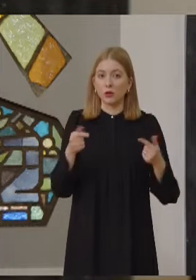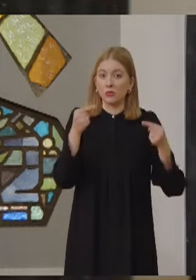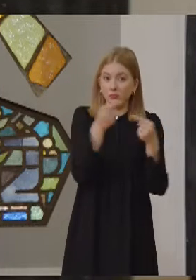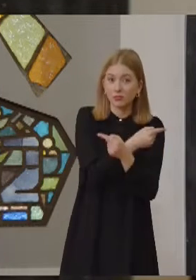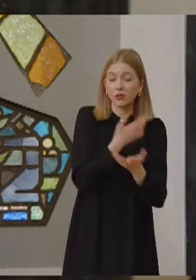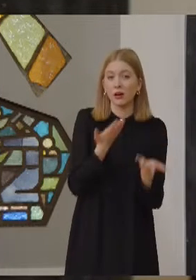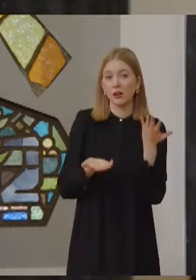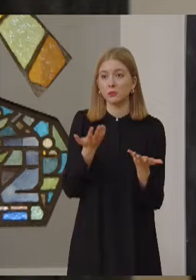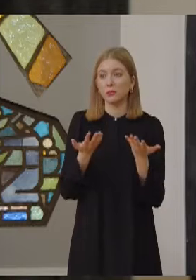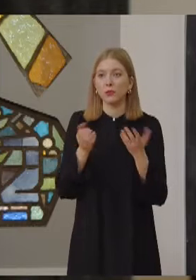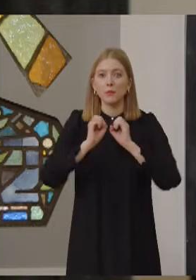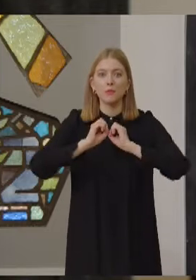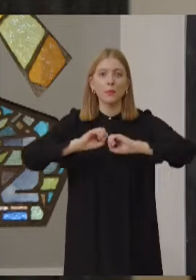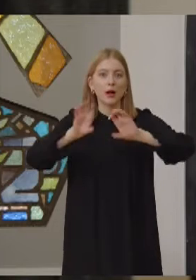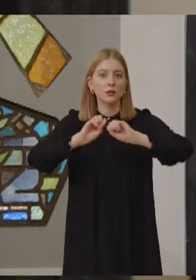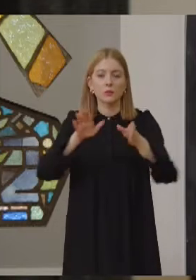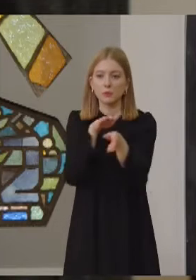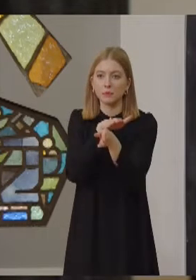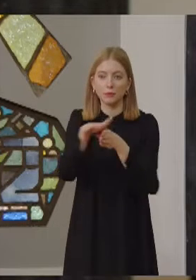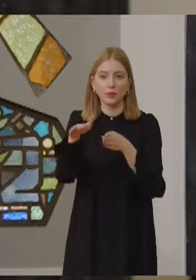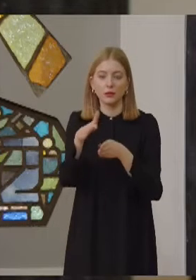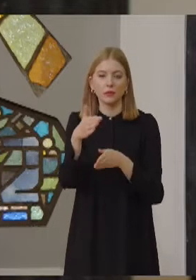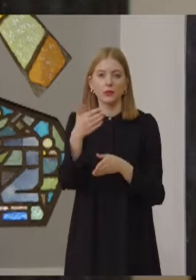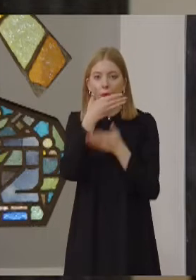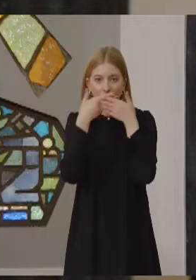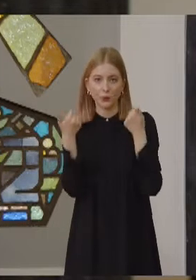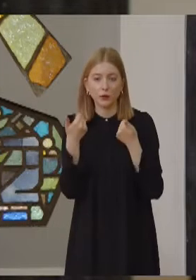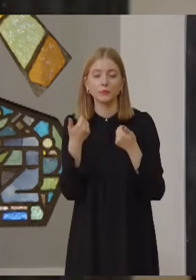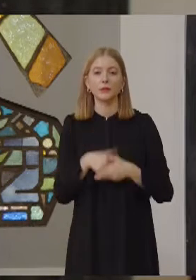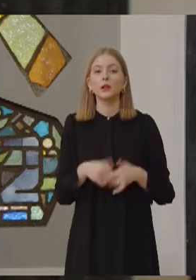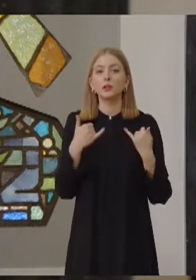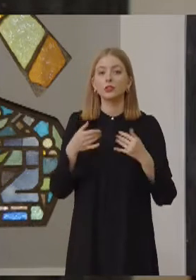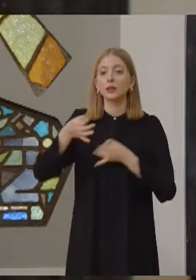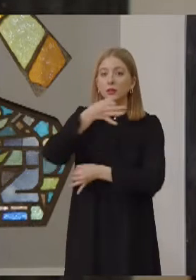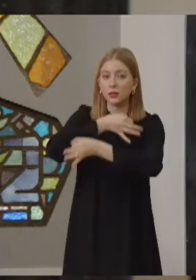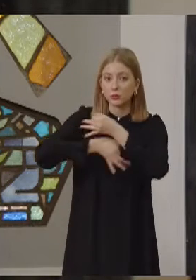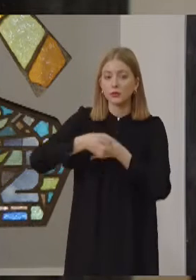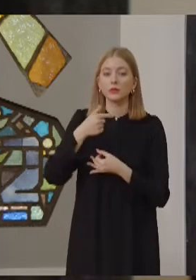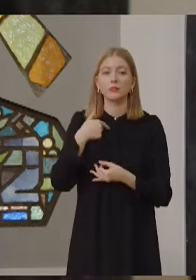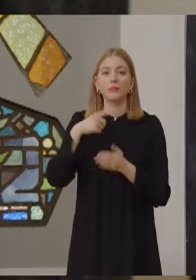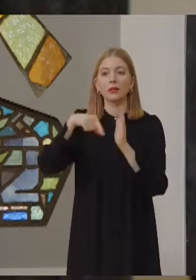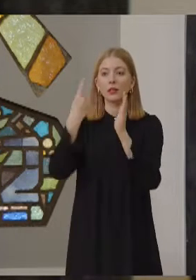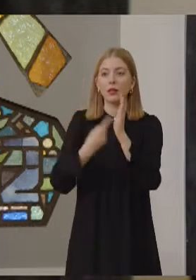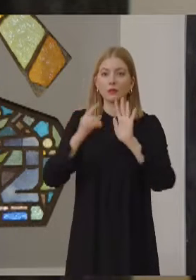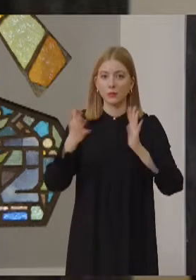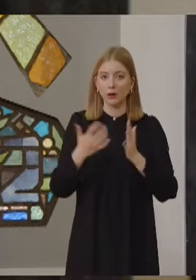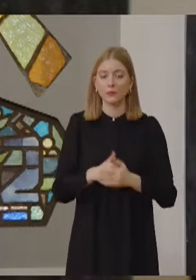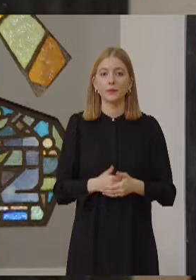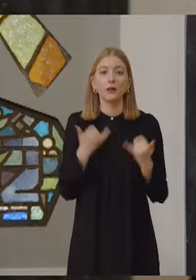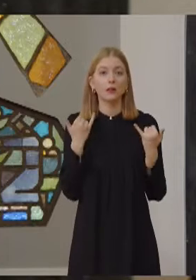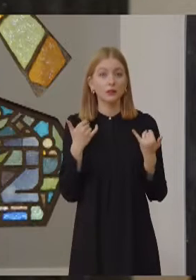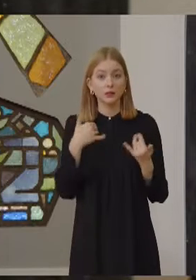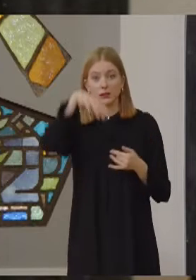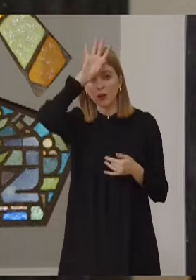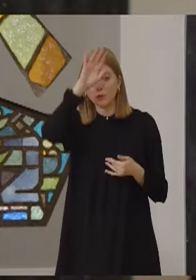that many things from the convention are not understood in the right way or have not been clarified.